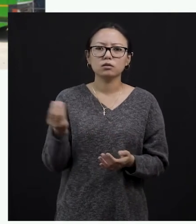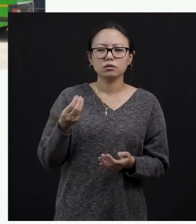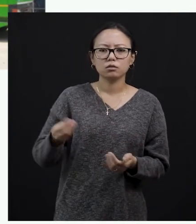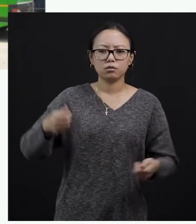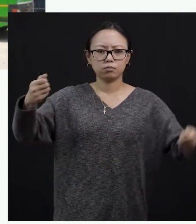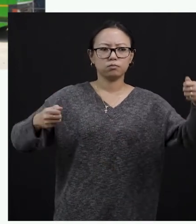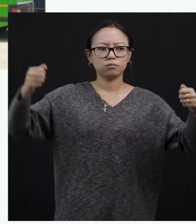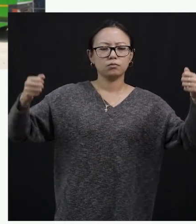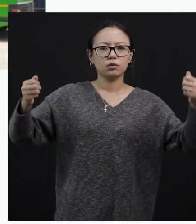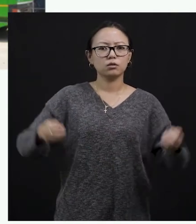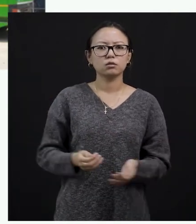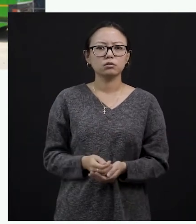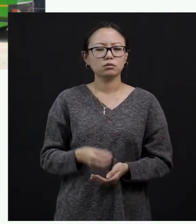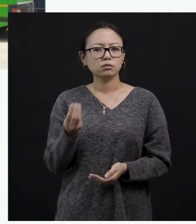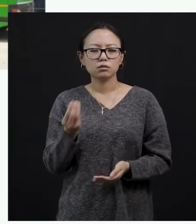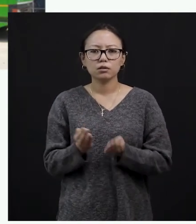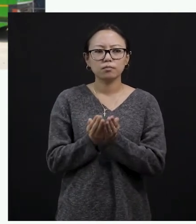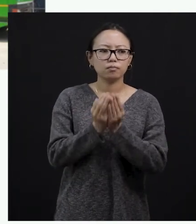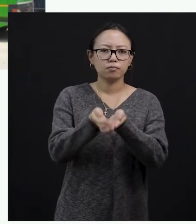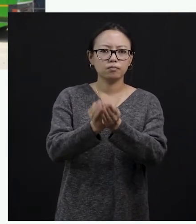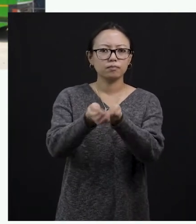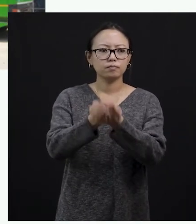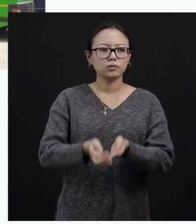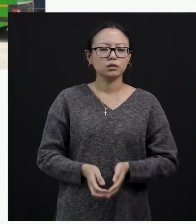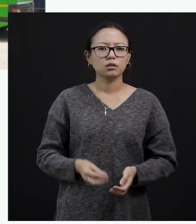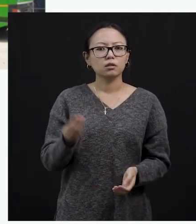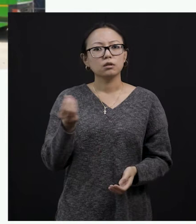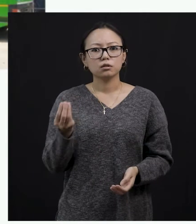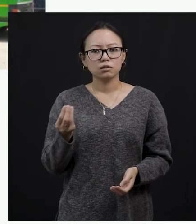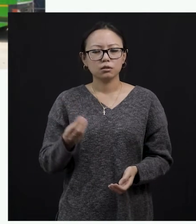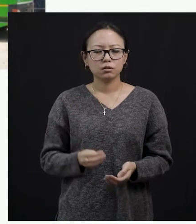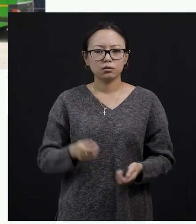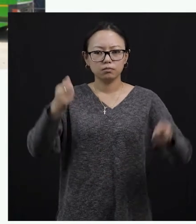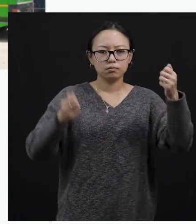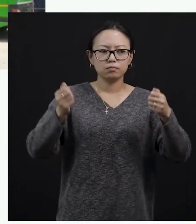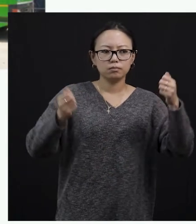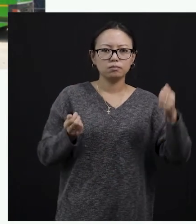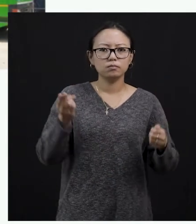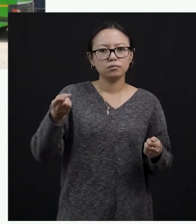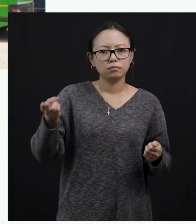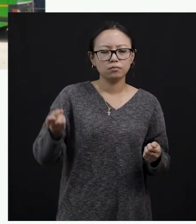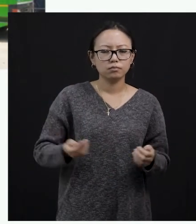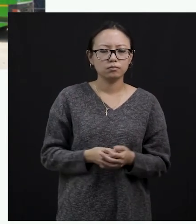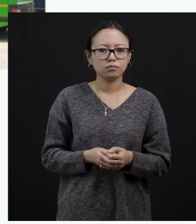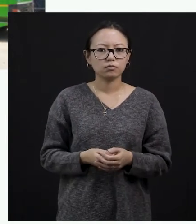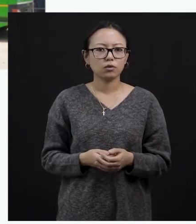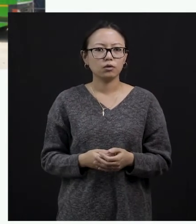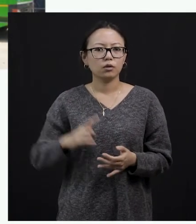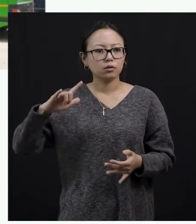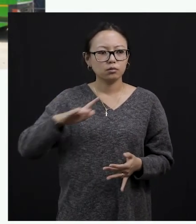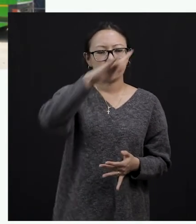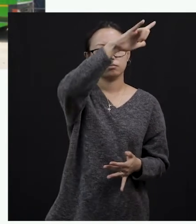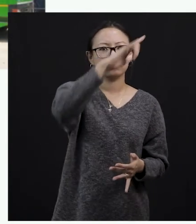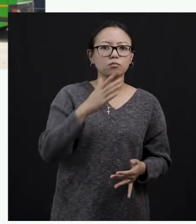them are sent by ships, some are sent by buses, by aeroplane, and even by a train. So all the means